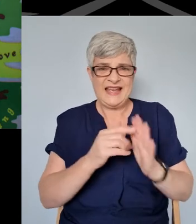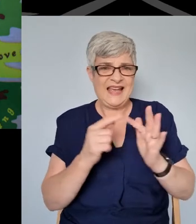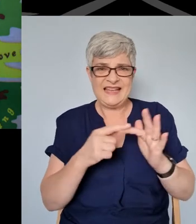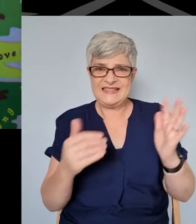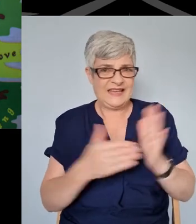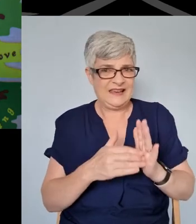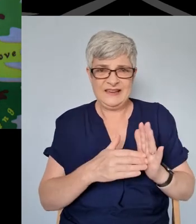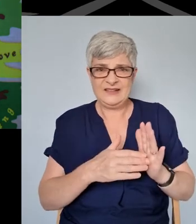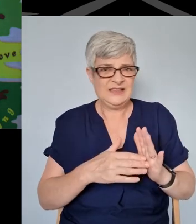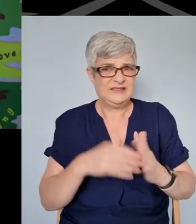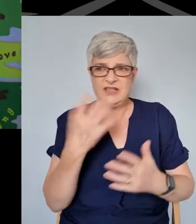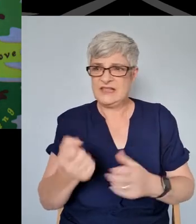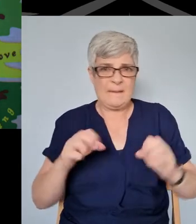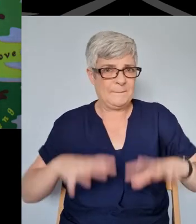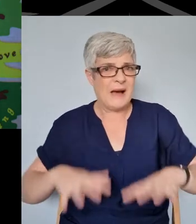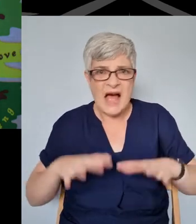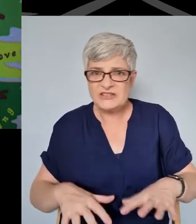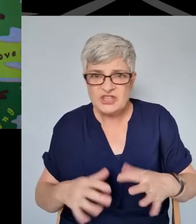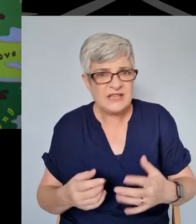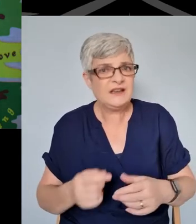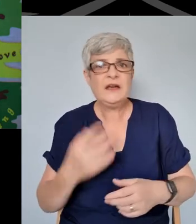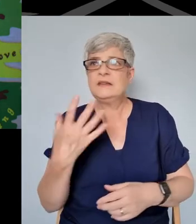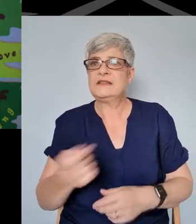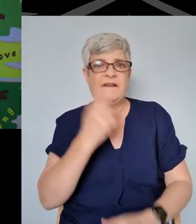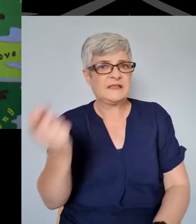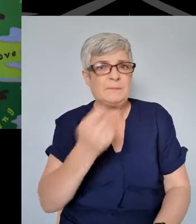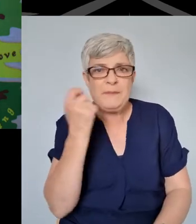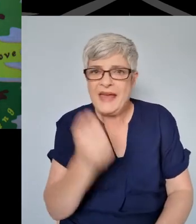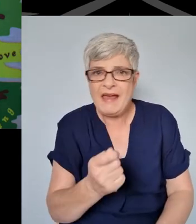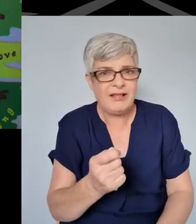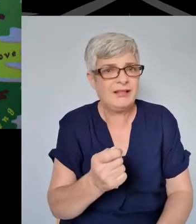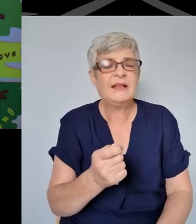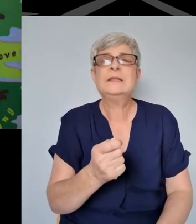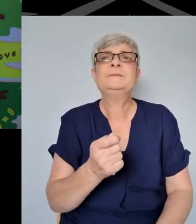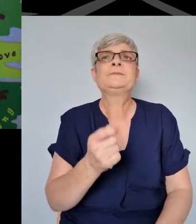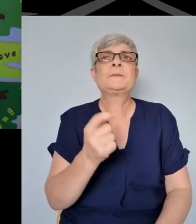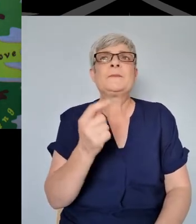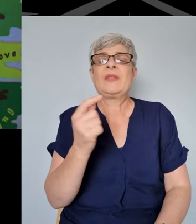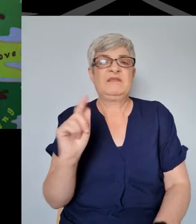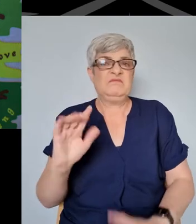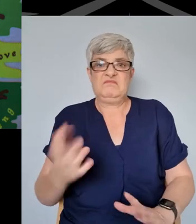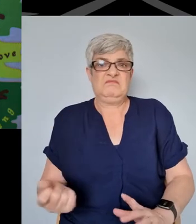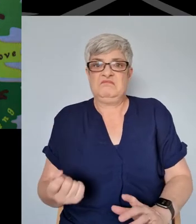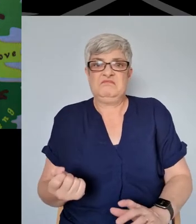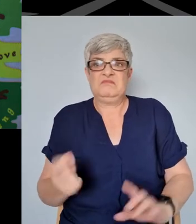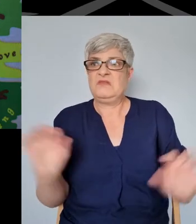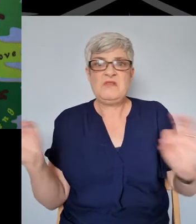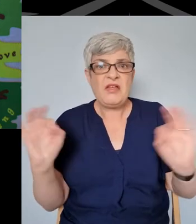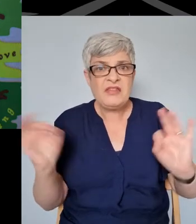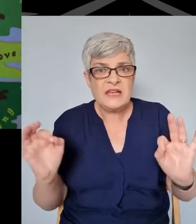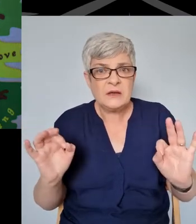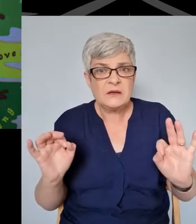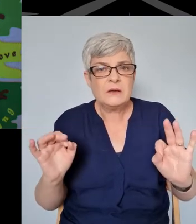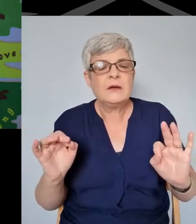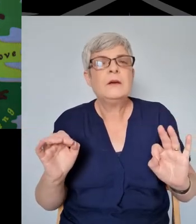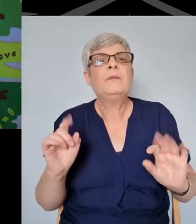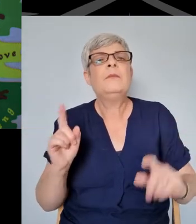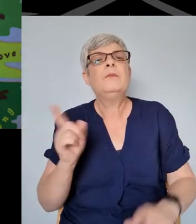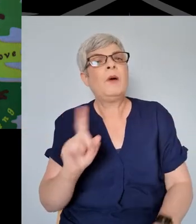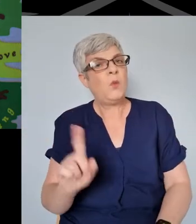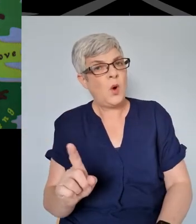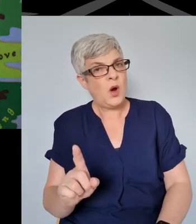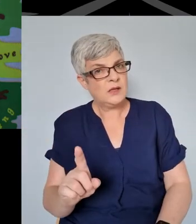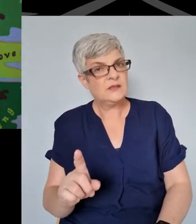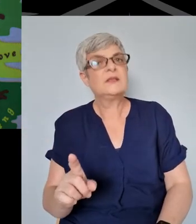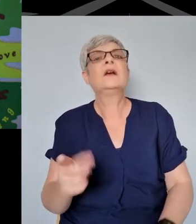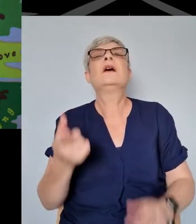have any magical words to offer. He doesn't have any spell to cast. He doesn't have anything other than the word of God to share.